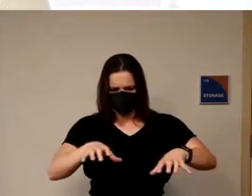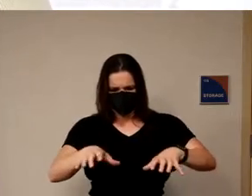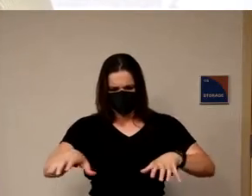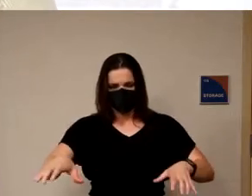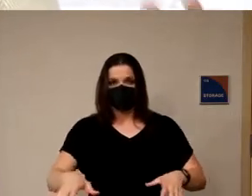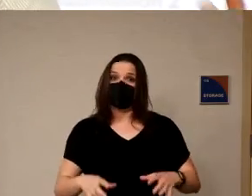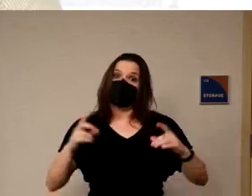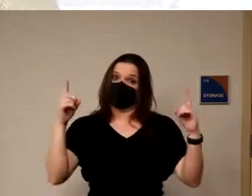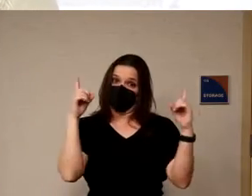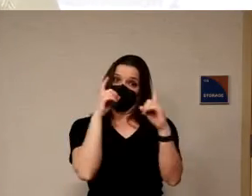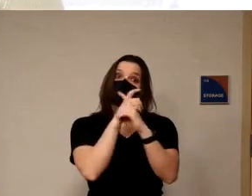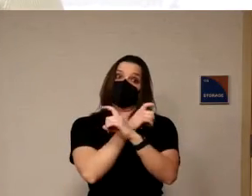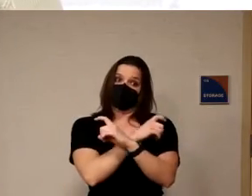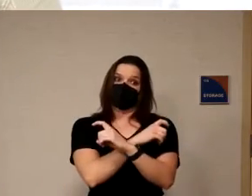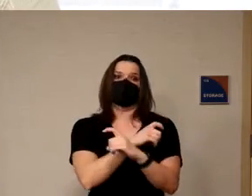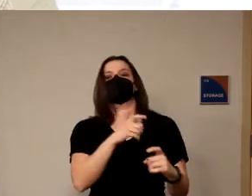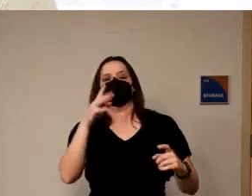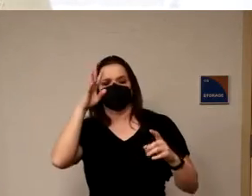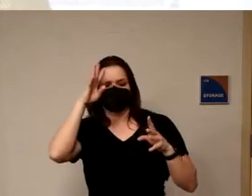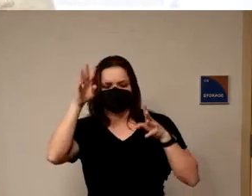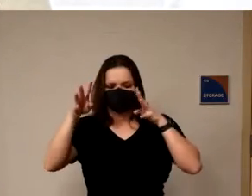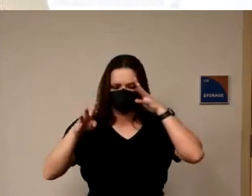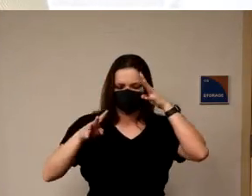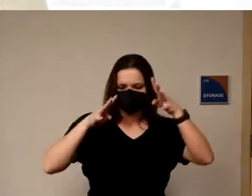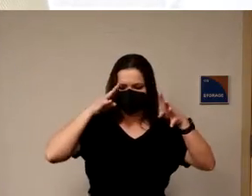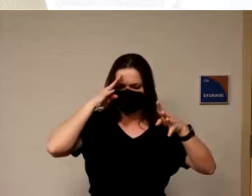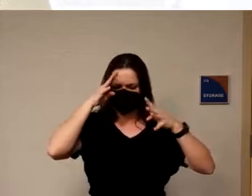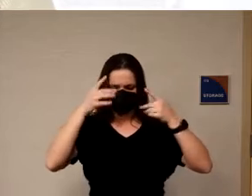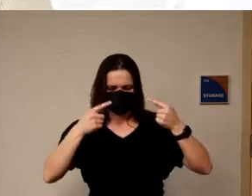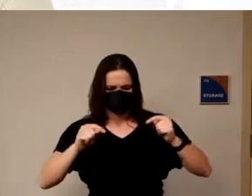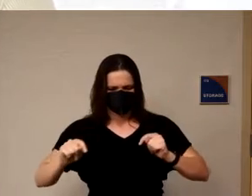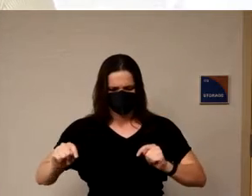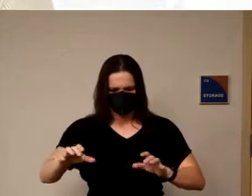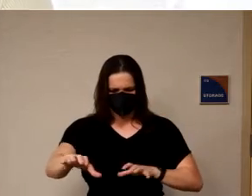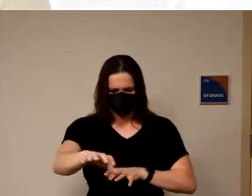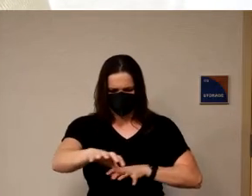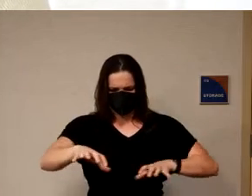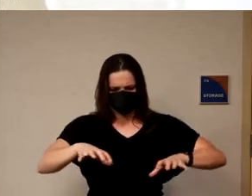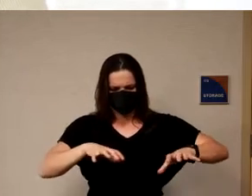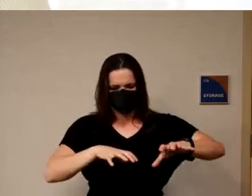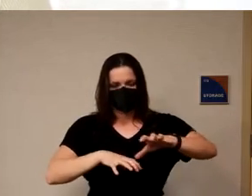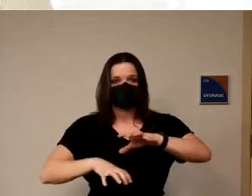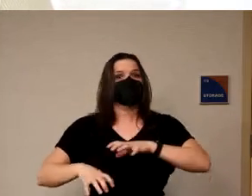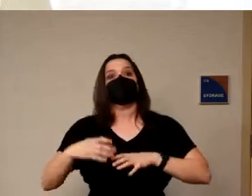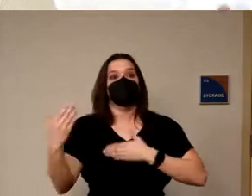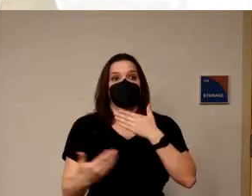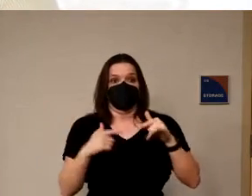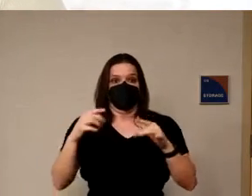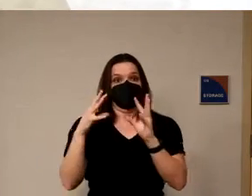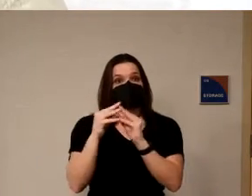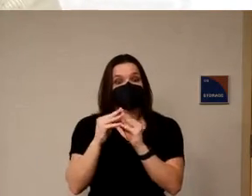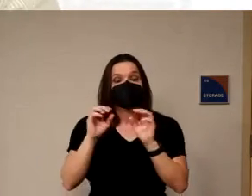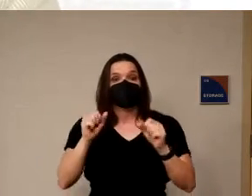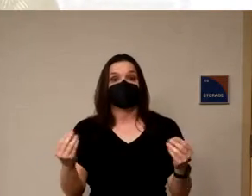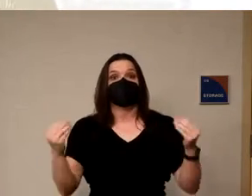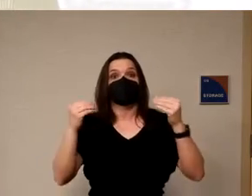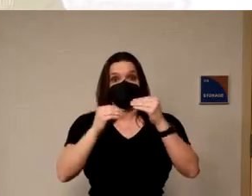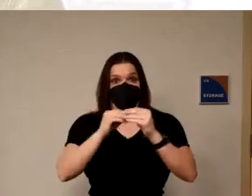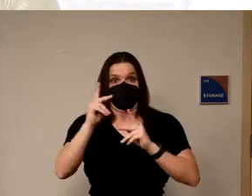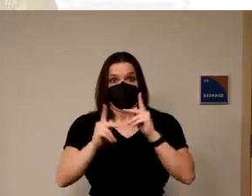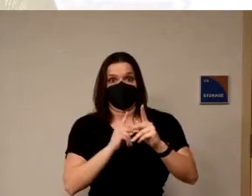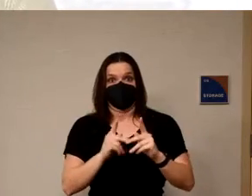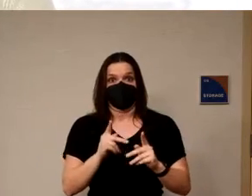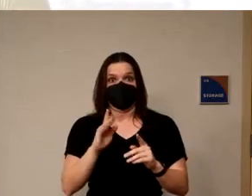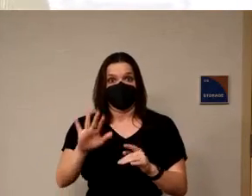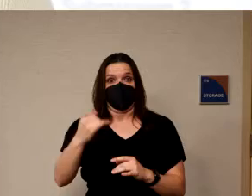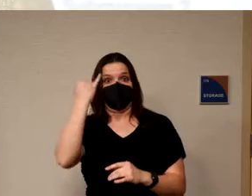a complex kind of experimental process for me, and that's why we welcome generally these meetings, to get more insight from people who actually live here,